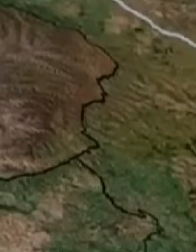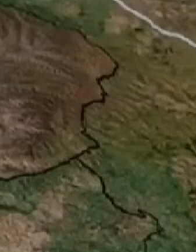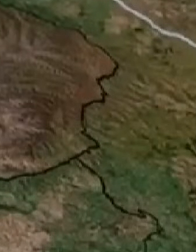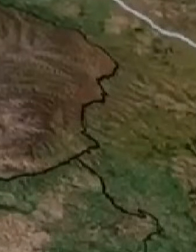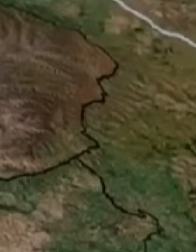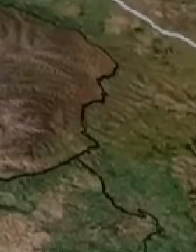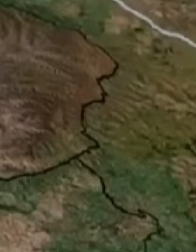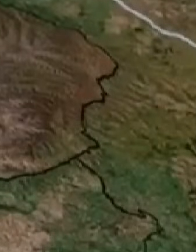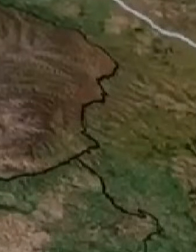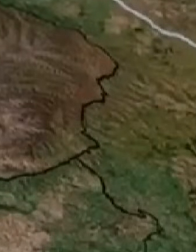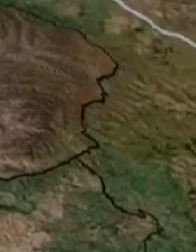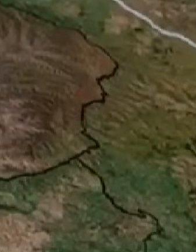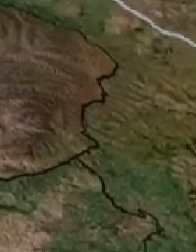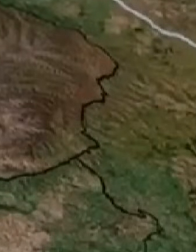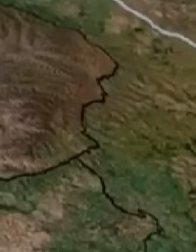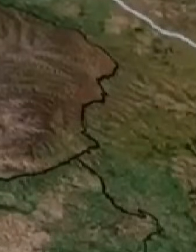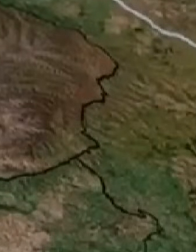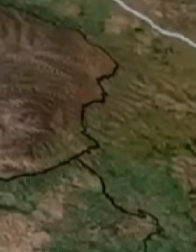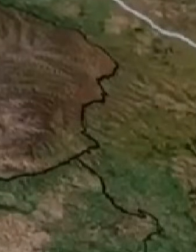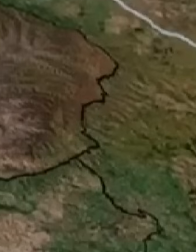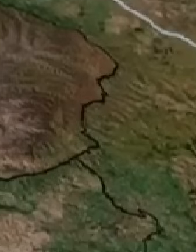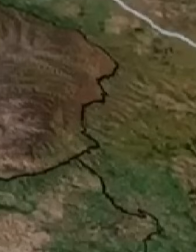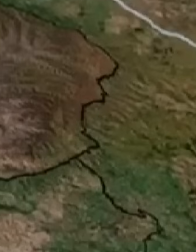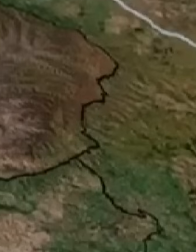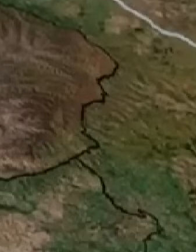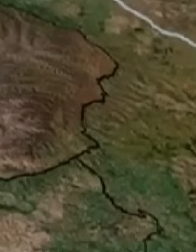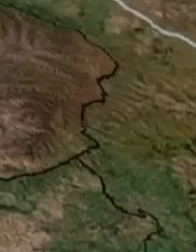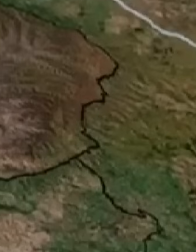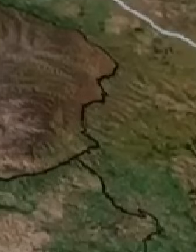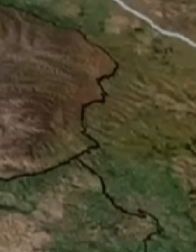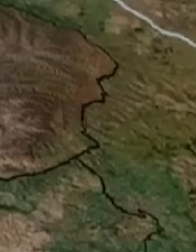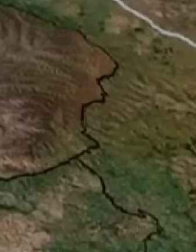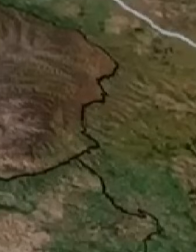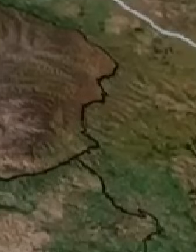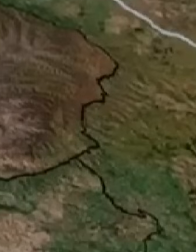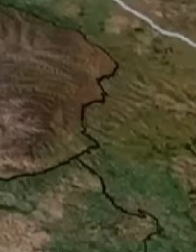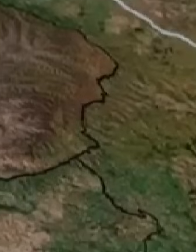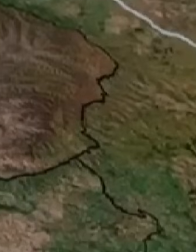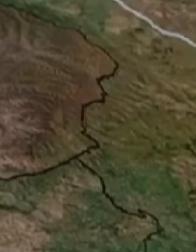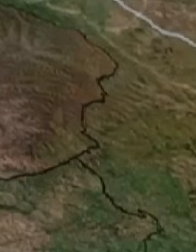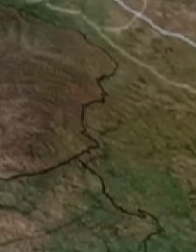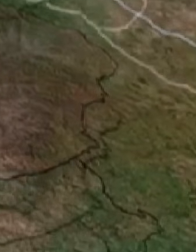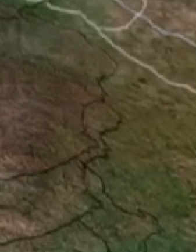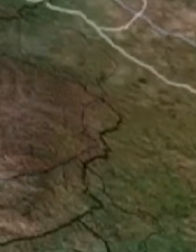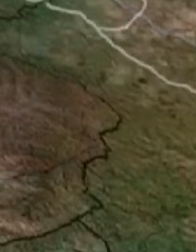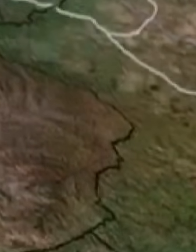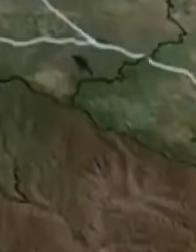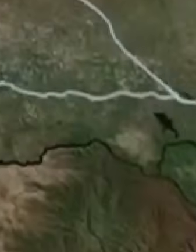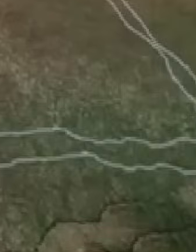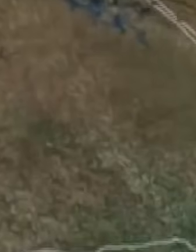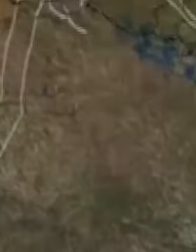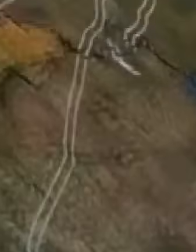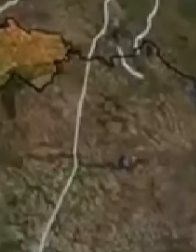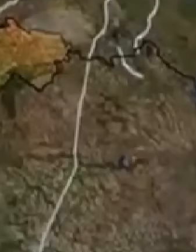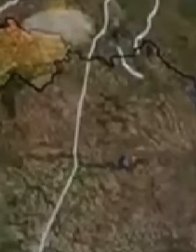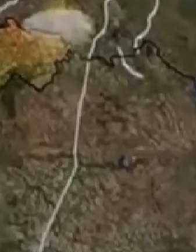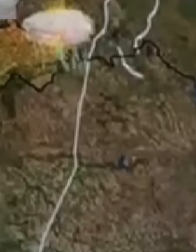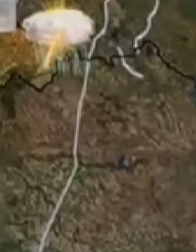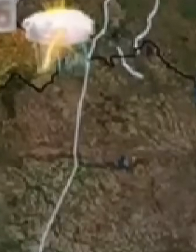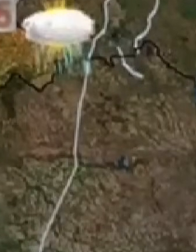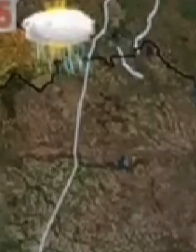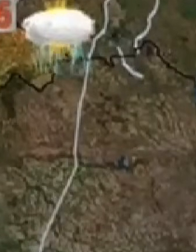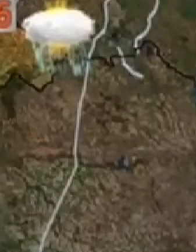a duma ho tlhokomela hore ka Kronstadt ho tla fitla hona ka velkom di khadi tla tle di fela go mashome a mabedi a motso e robeng